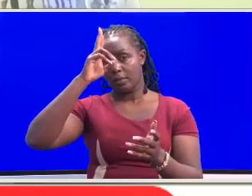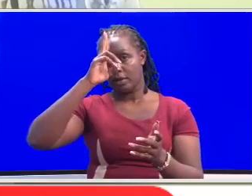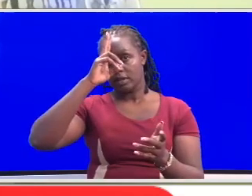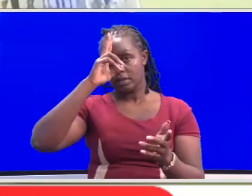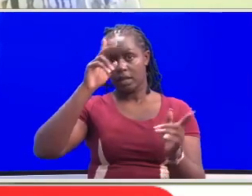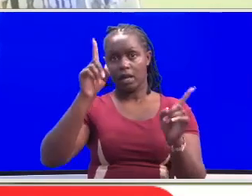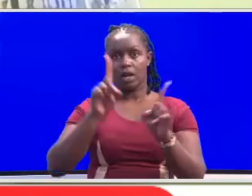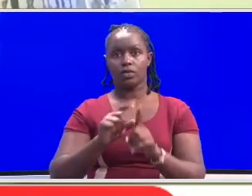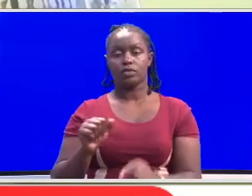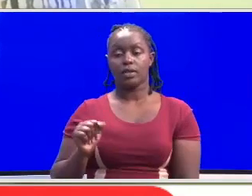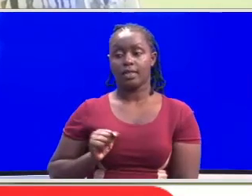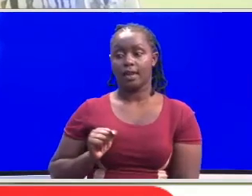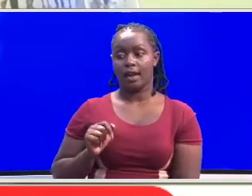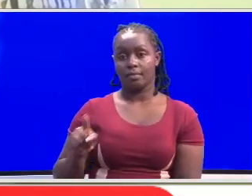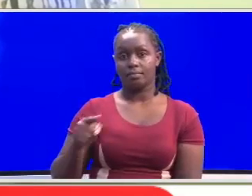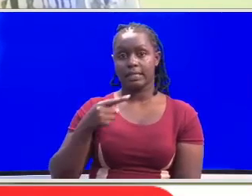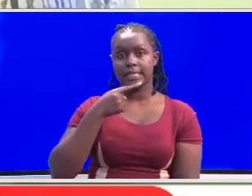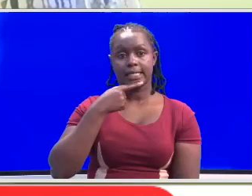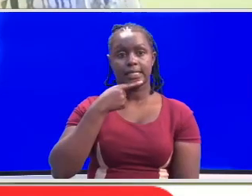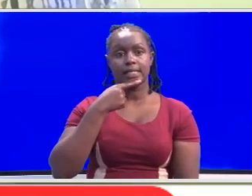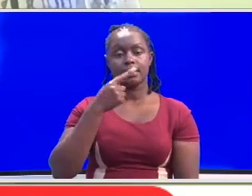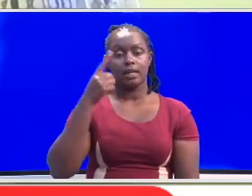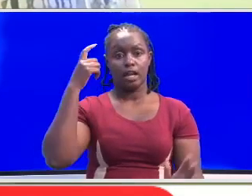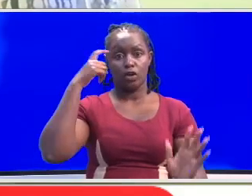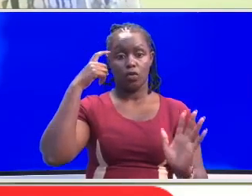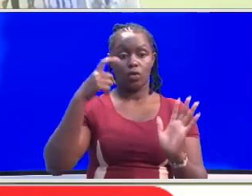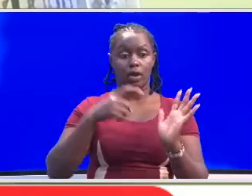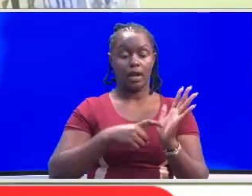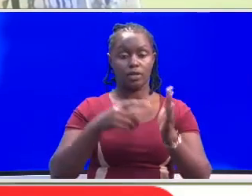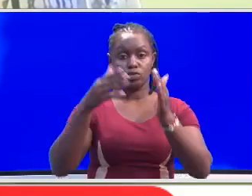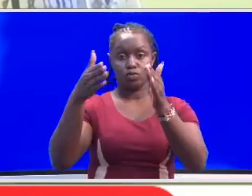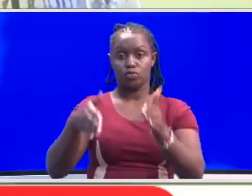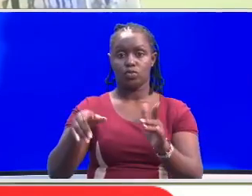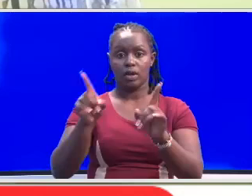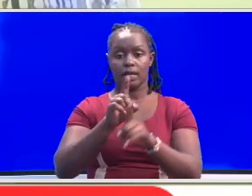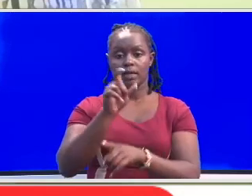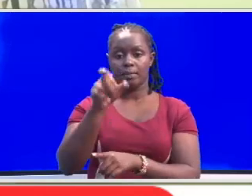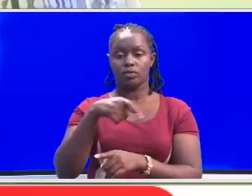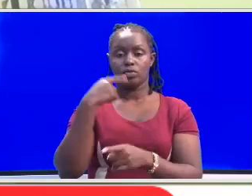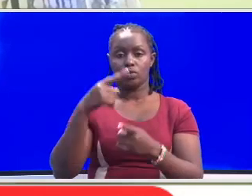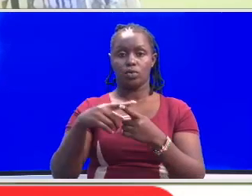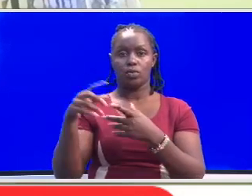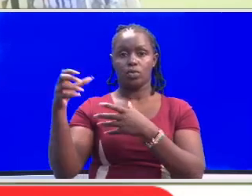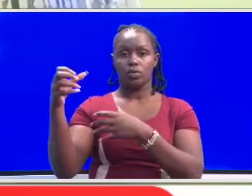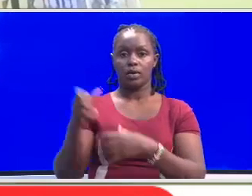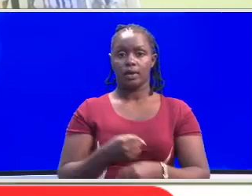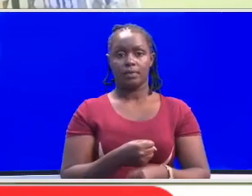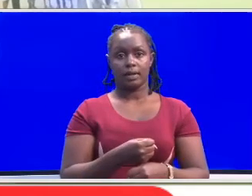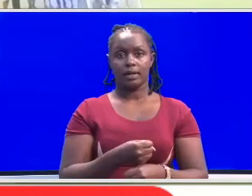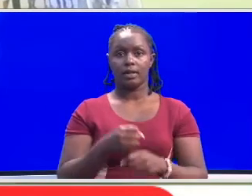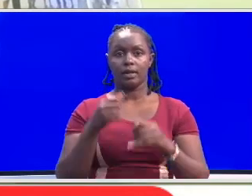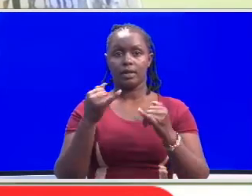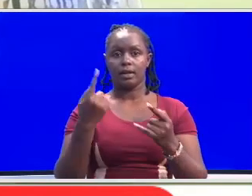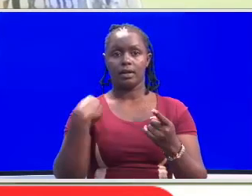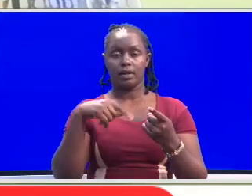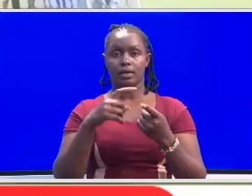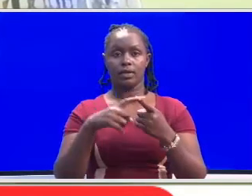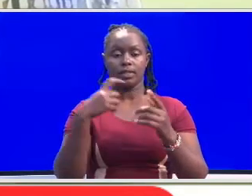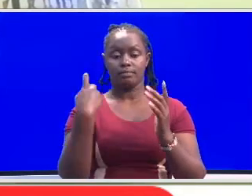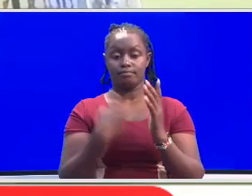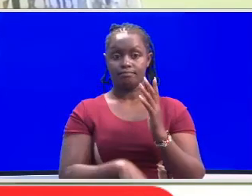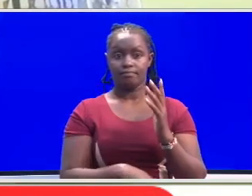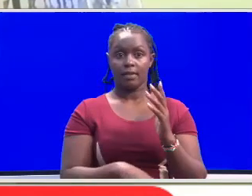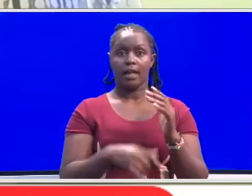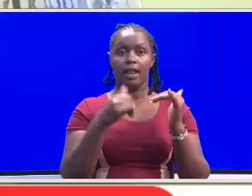The minor stated, identified yourself as the person who defiled her. You are yet arrested and charged. So